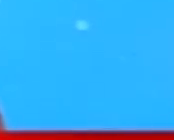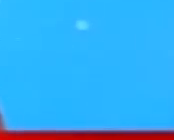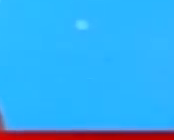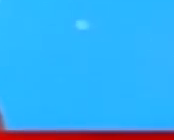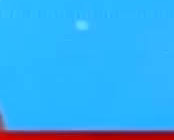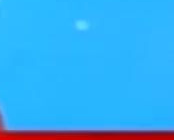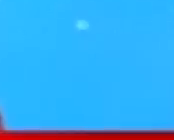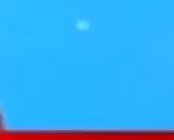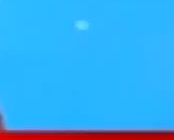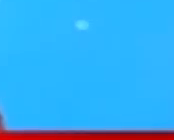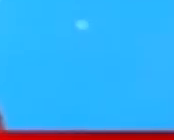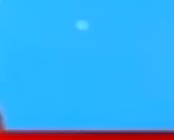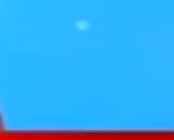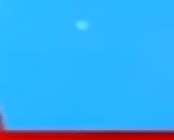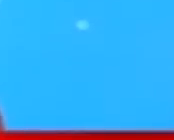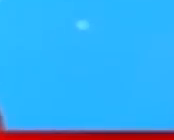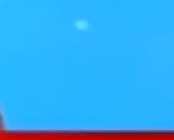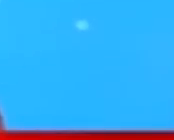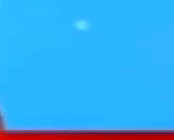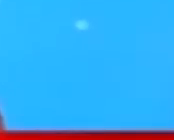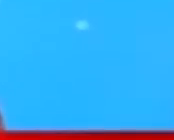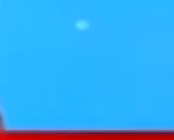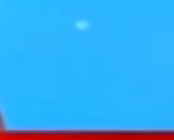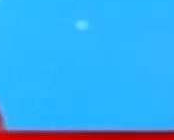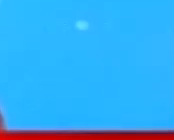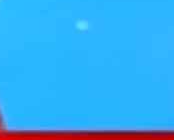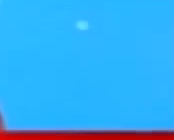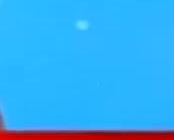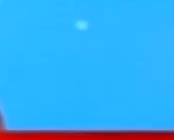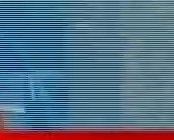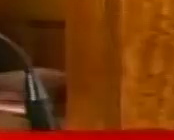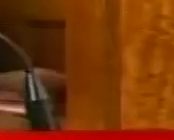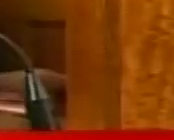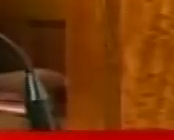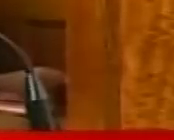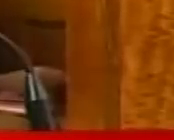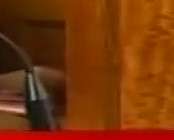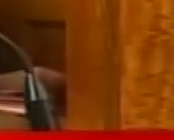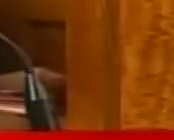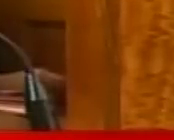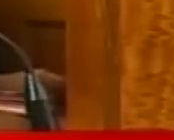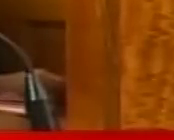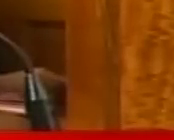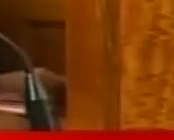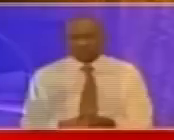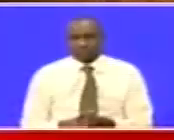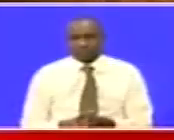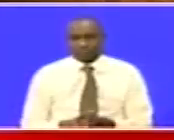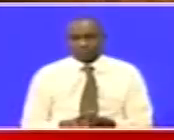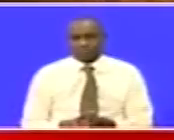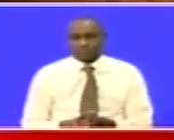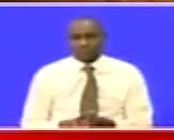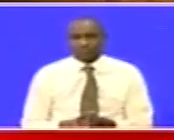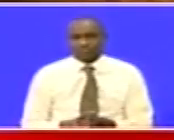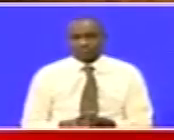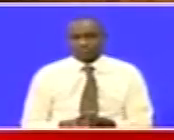addressing the Supreme Court. I'm hoping you can listen in just a little bit. Alicia, stay with me. 12 by the